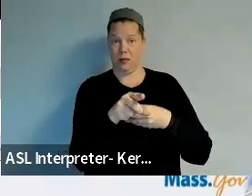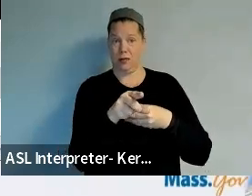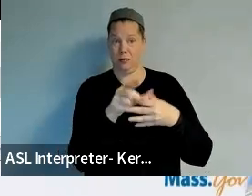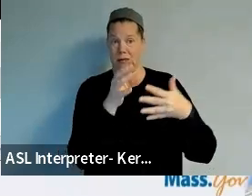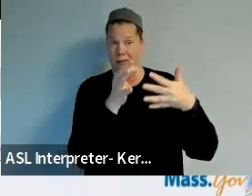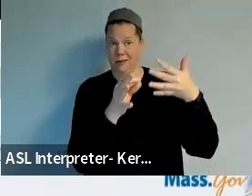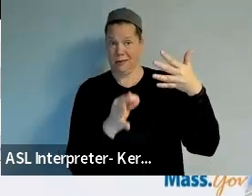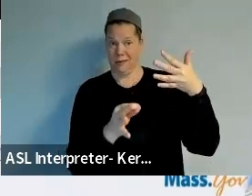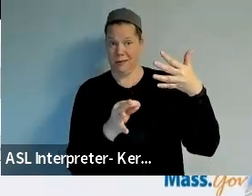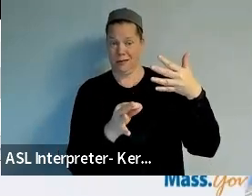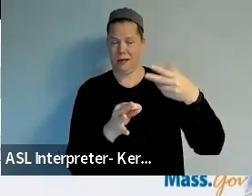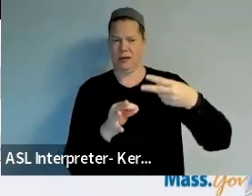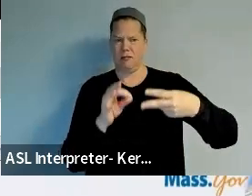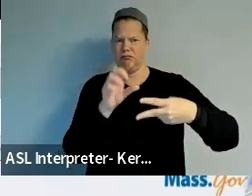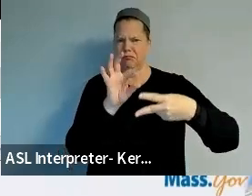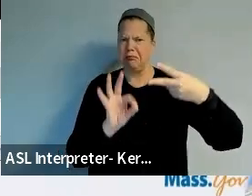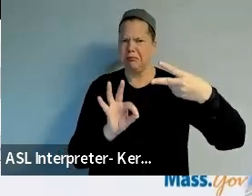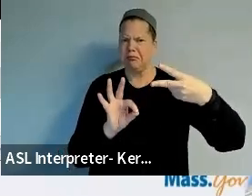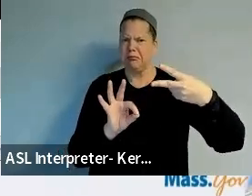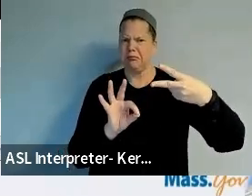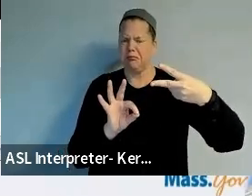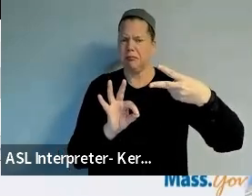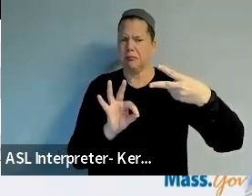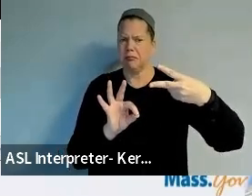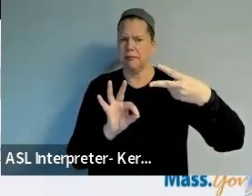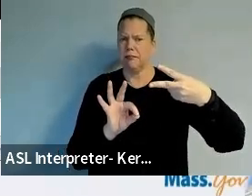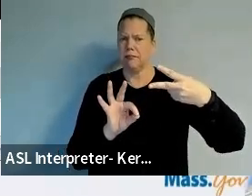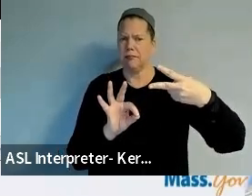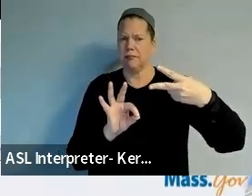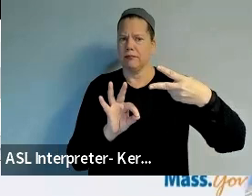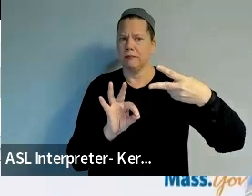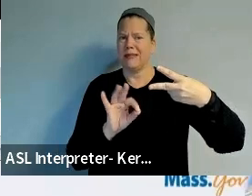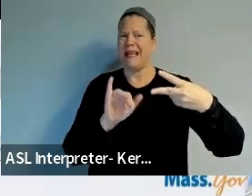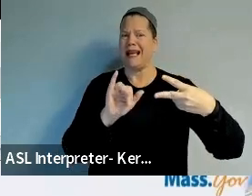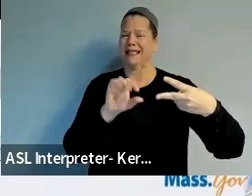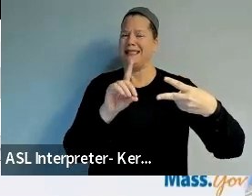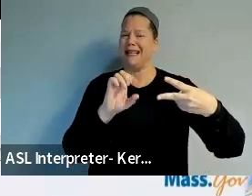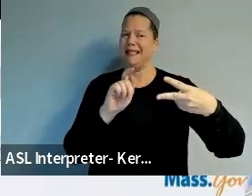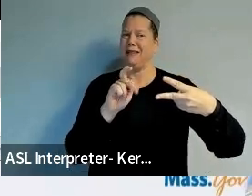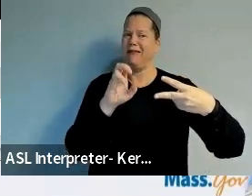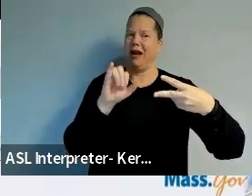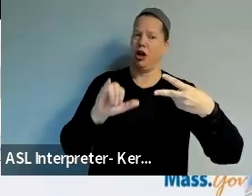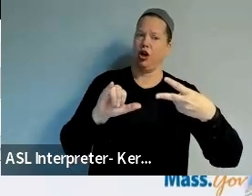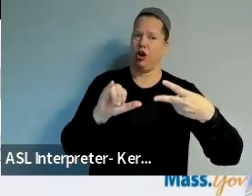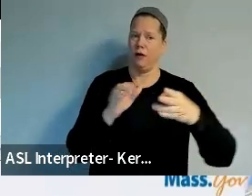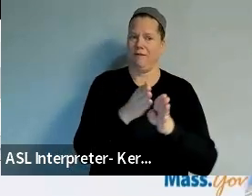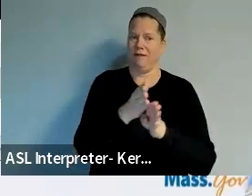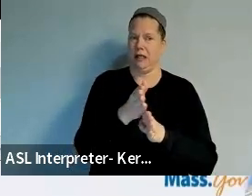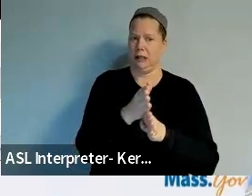enter the eligibility number into the identifier field.